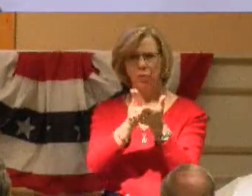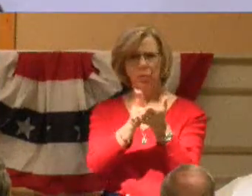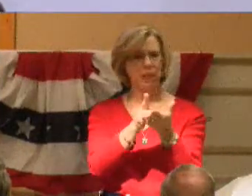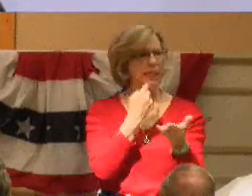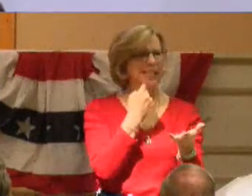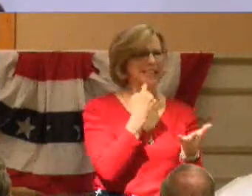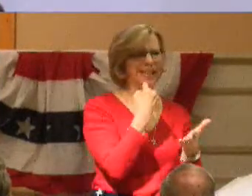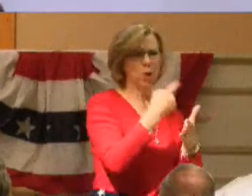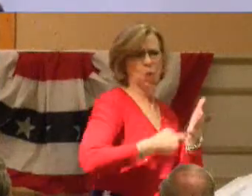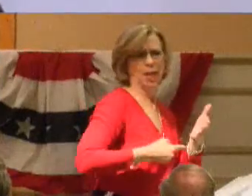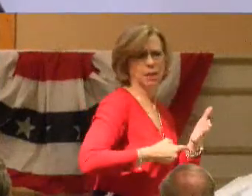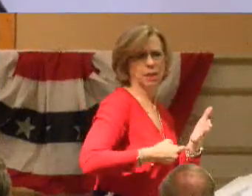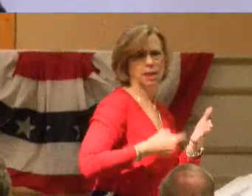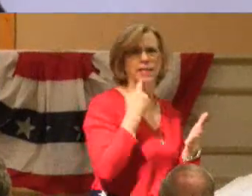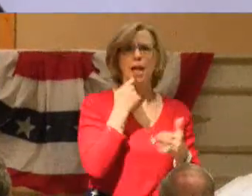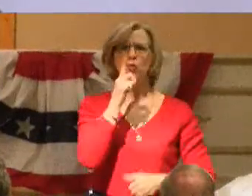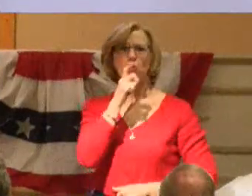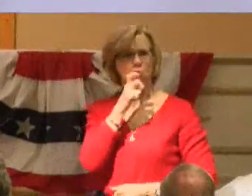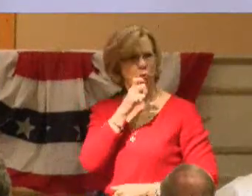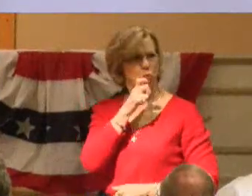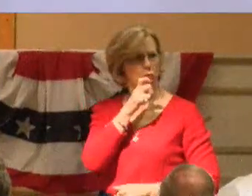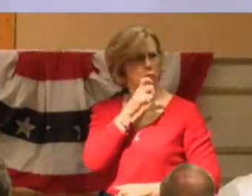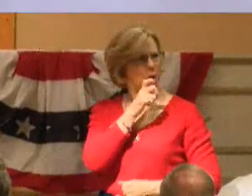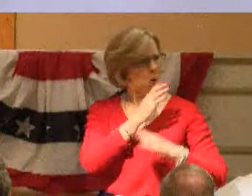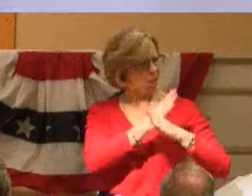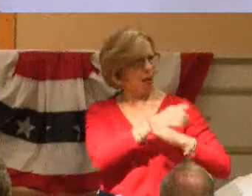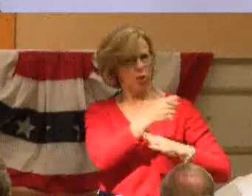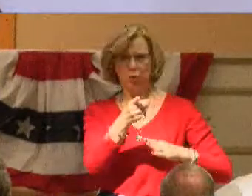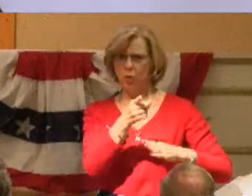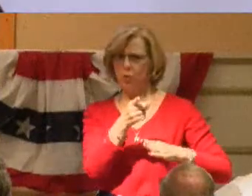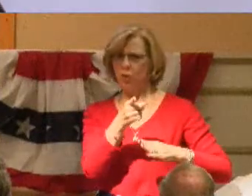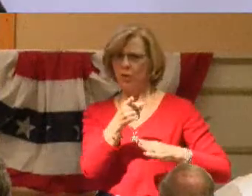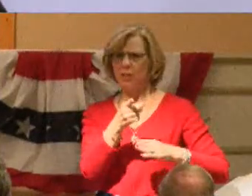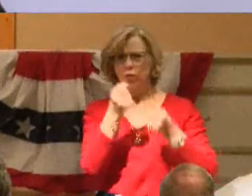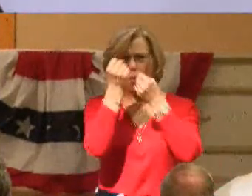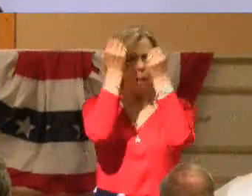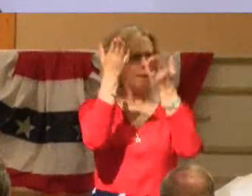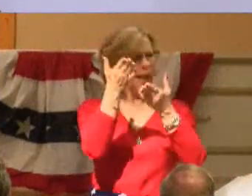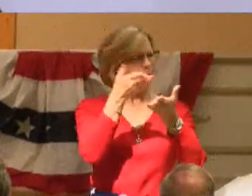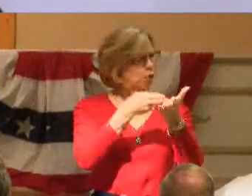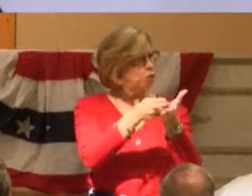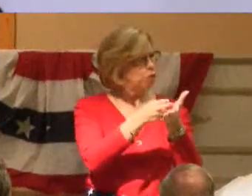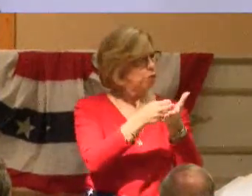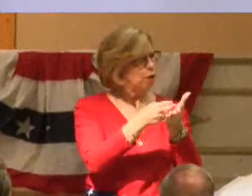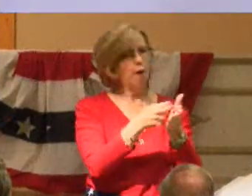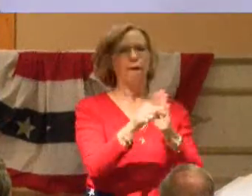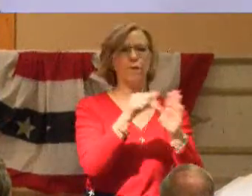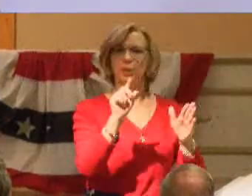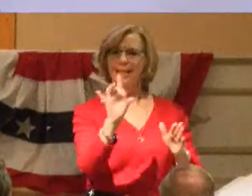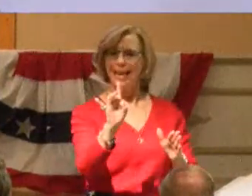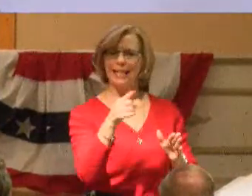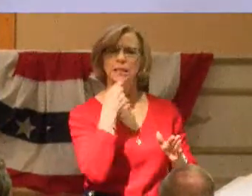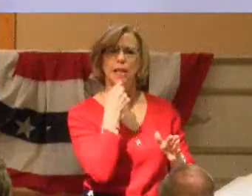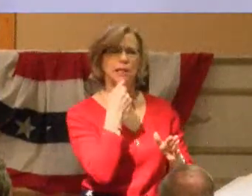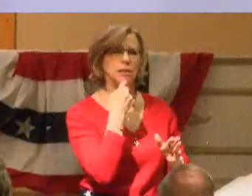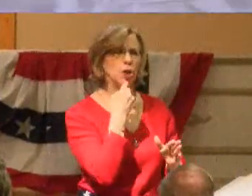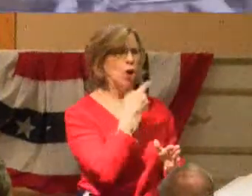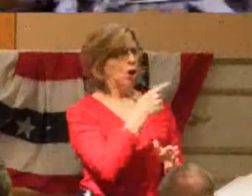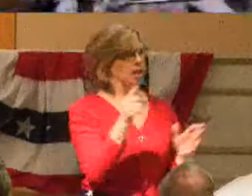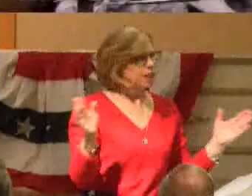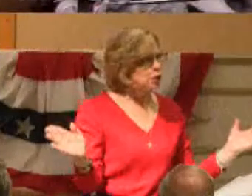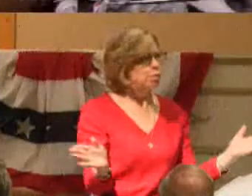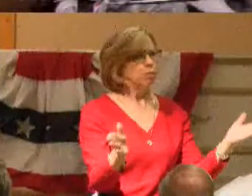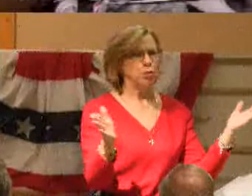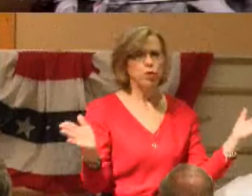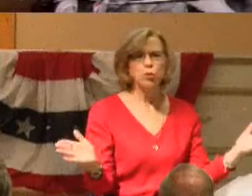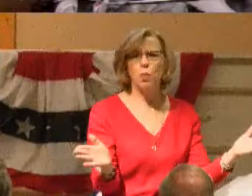what. It said who did hinder you that you should not obey the truth. Verse 8, "This persuasion..."